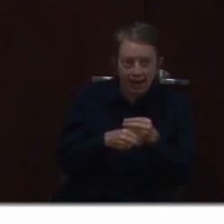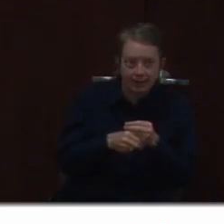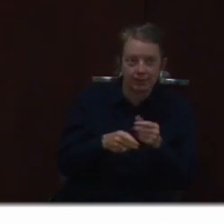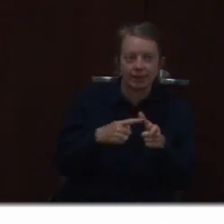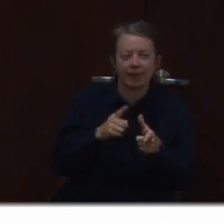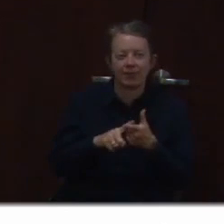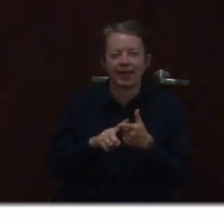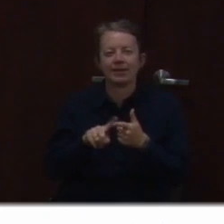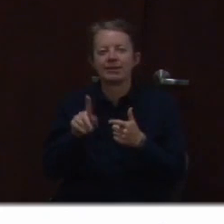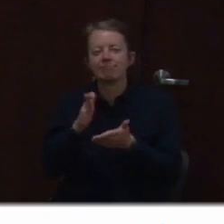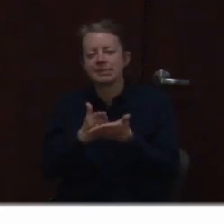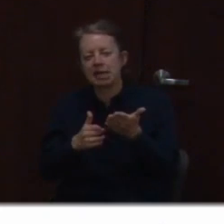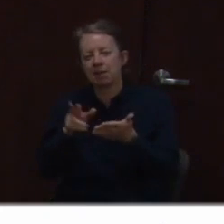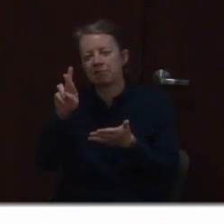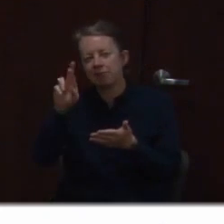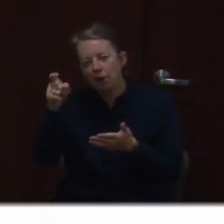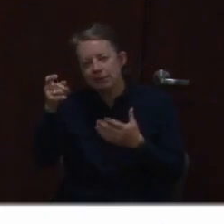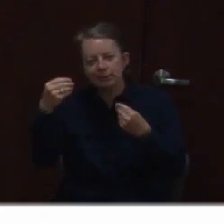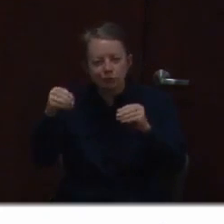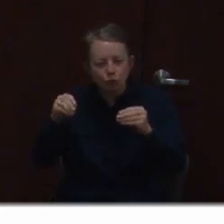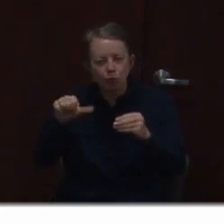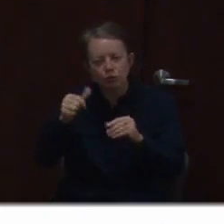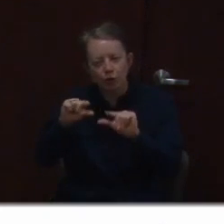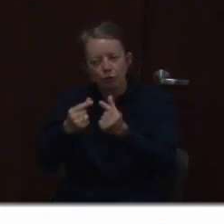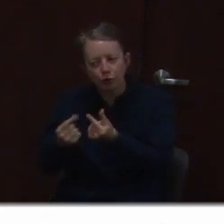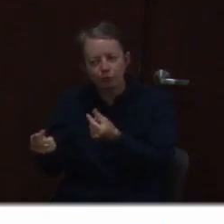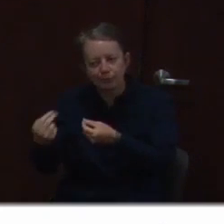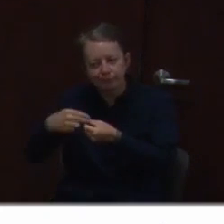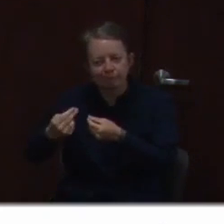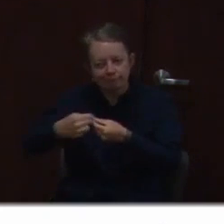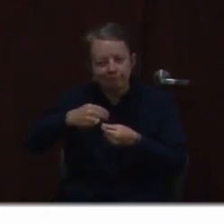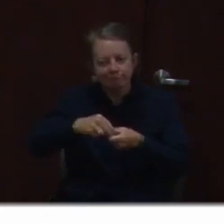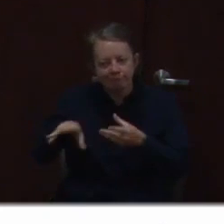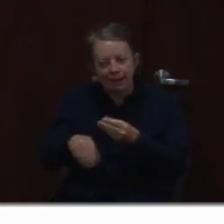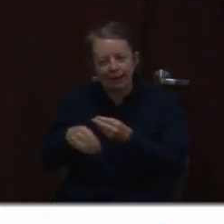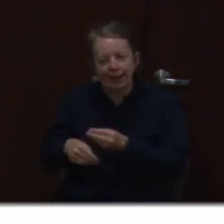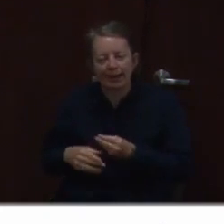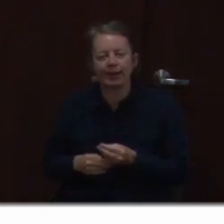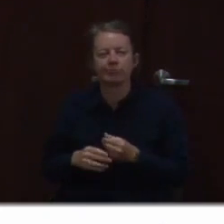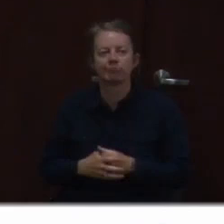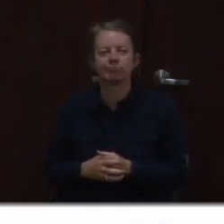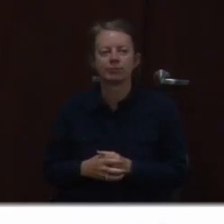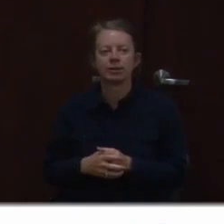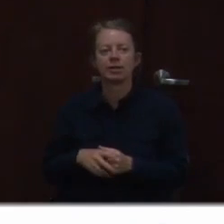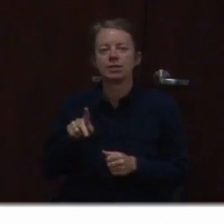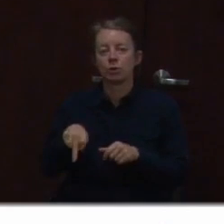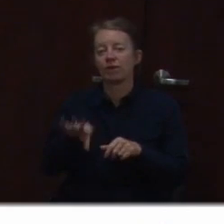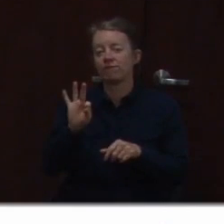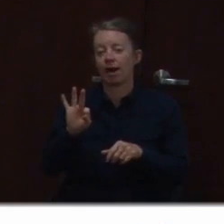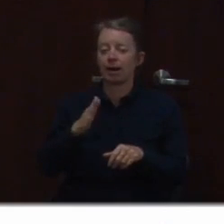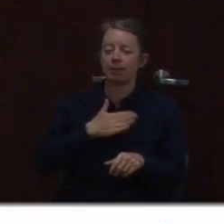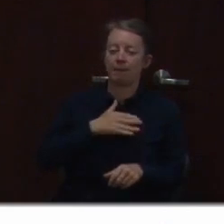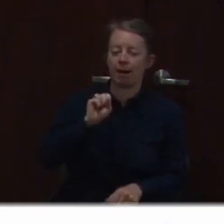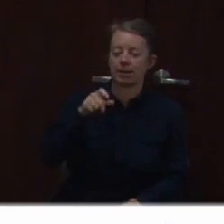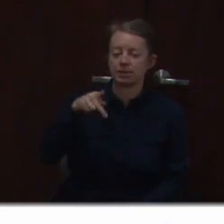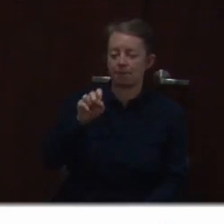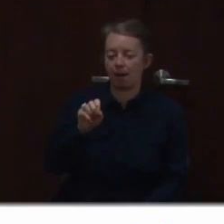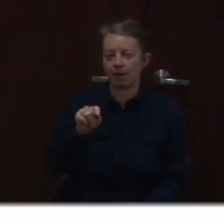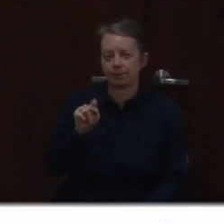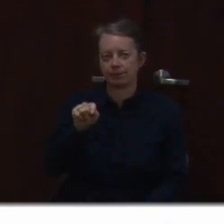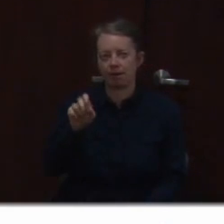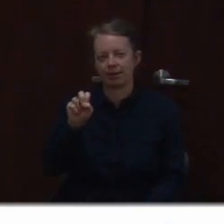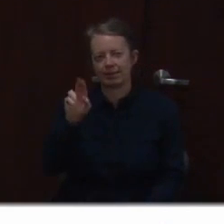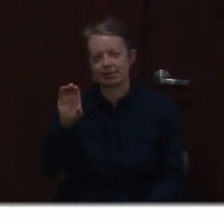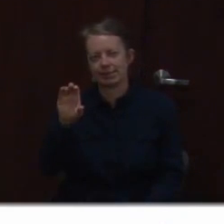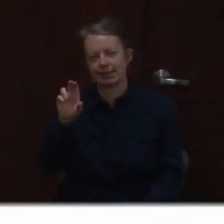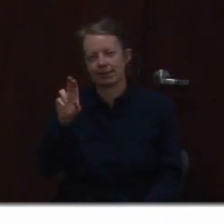some pharmacies and other groups are being brought on. And so folks can check out myspot.nc.gov to find a